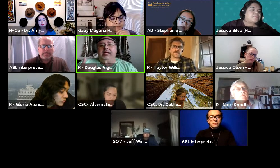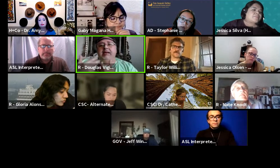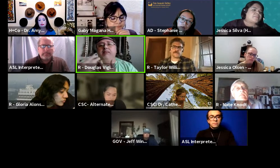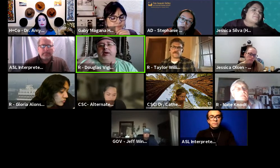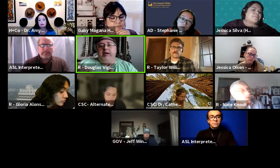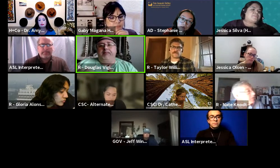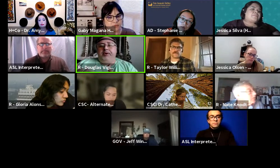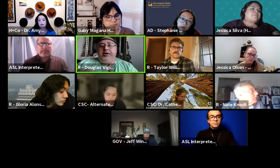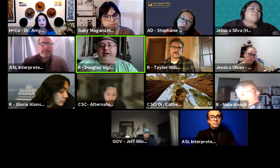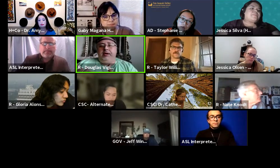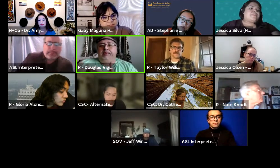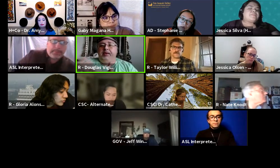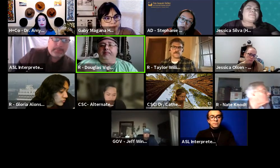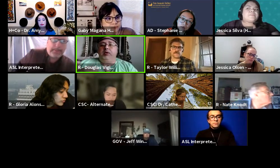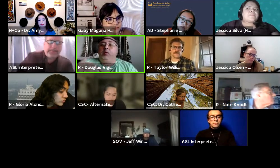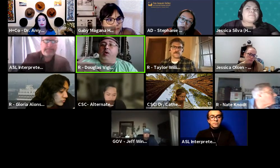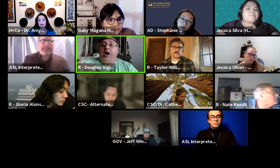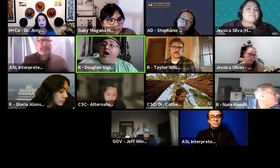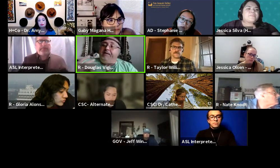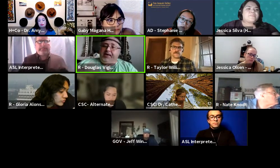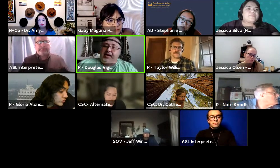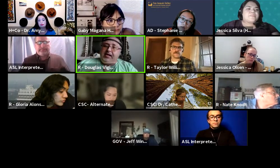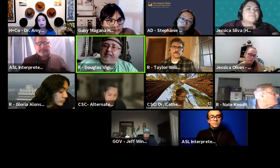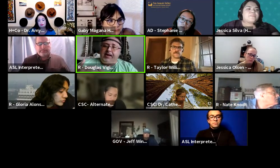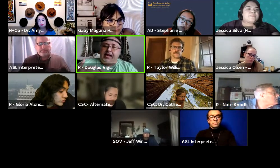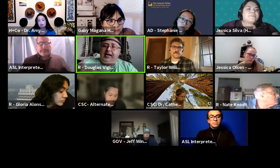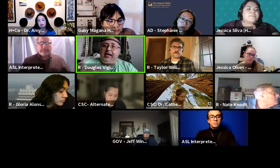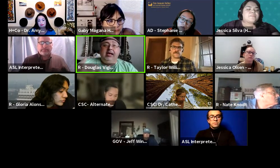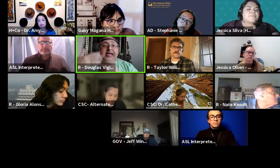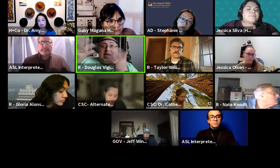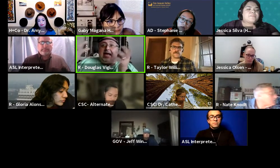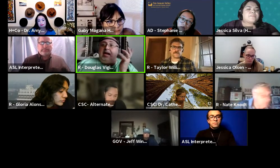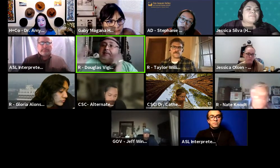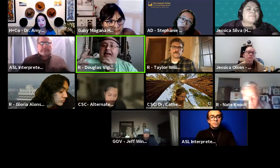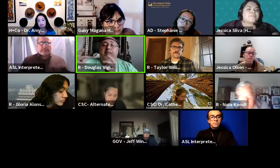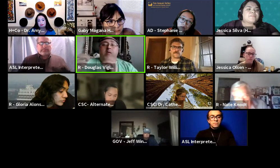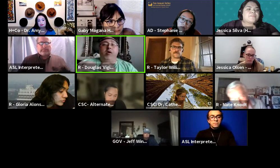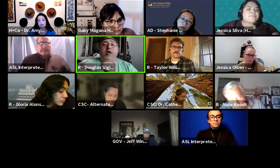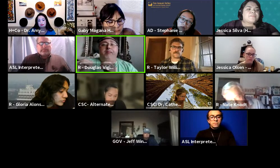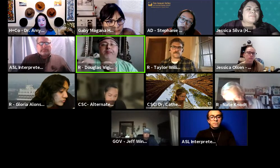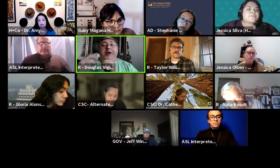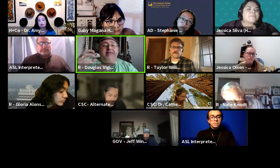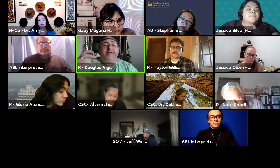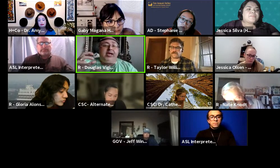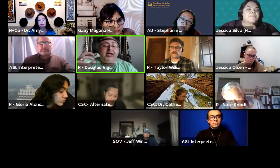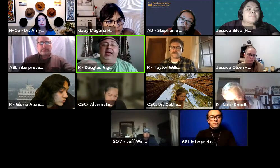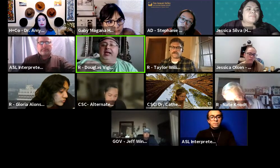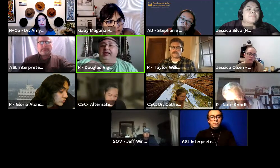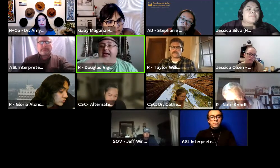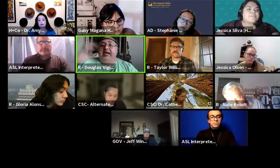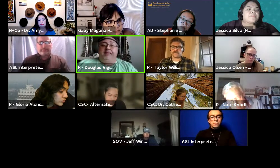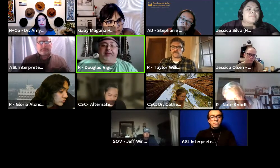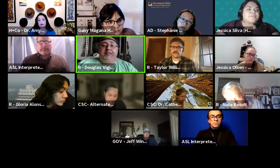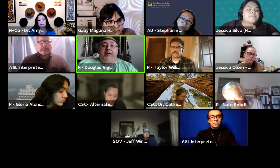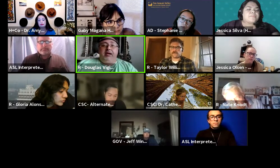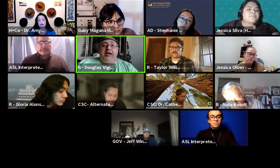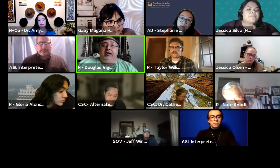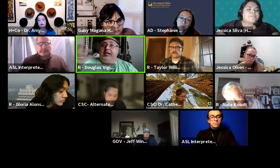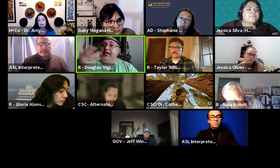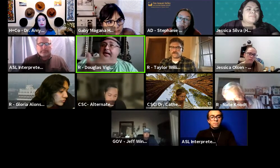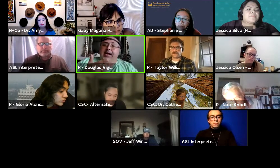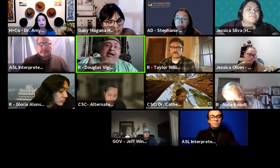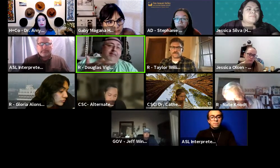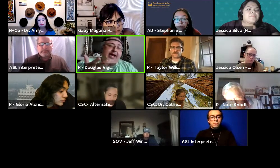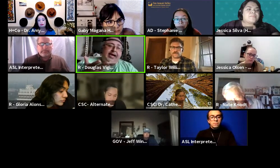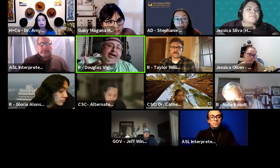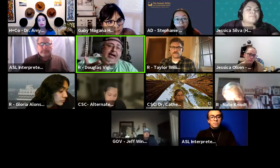So we need to get more input from people who are affected by the element more prevalent than other people.